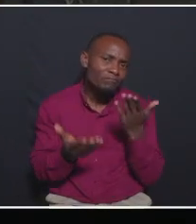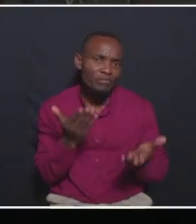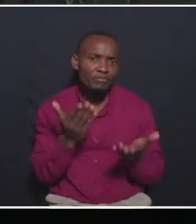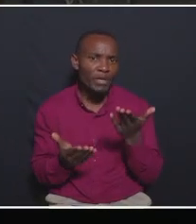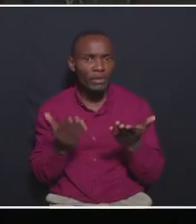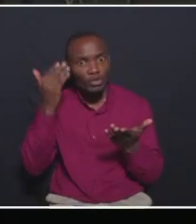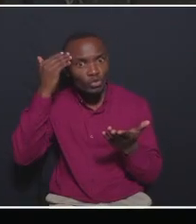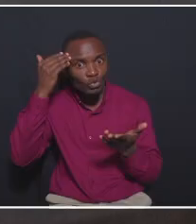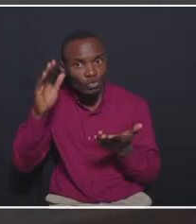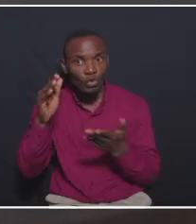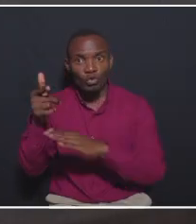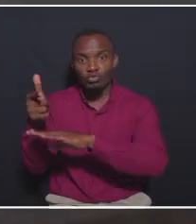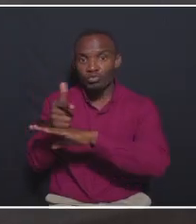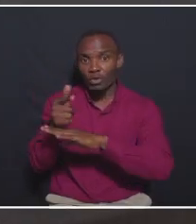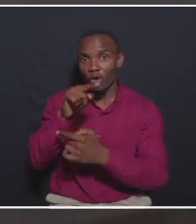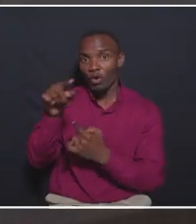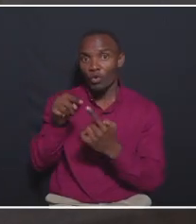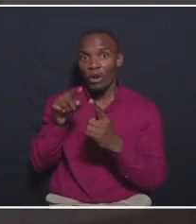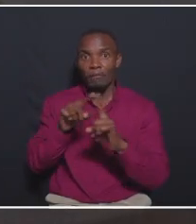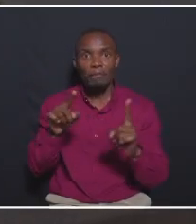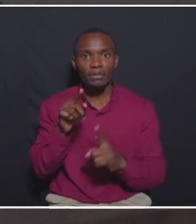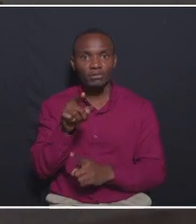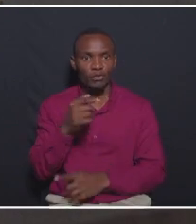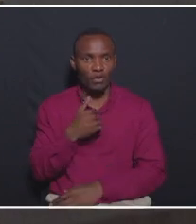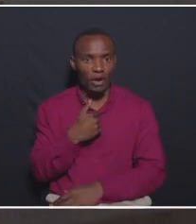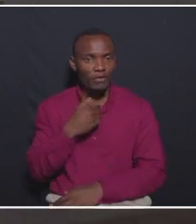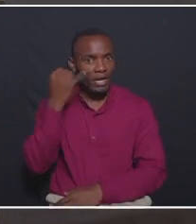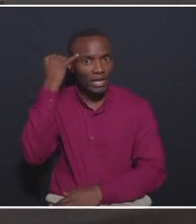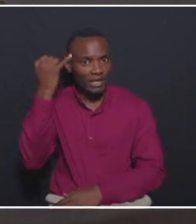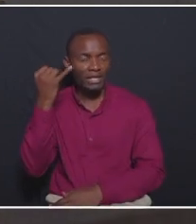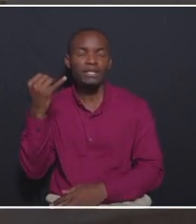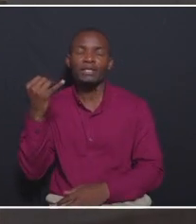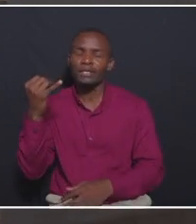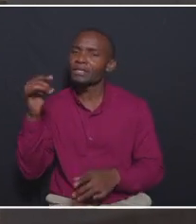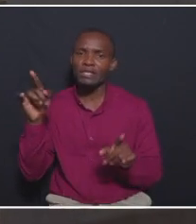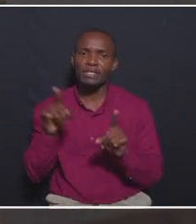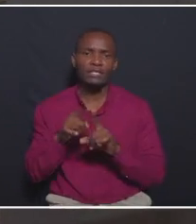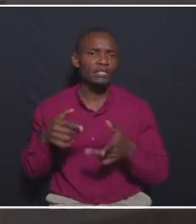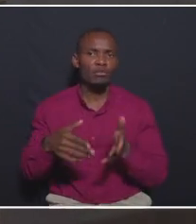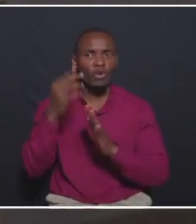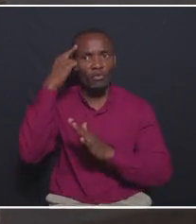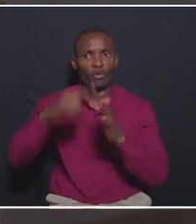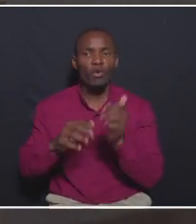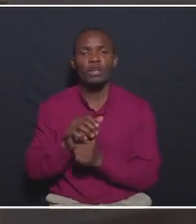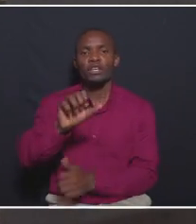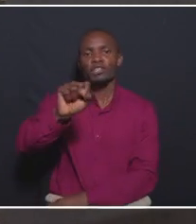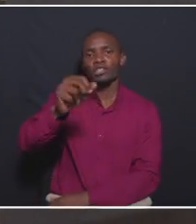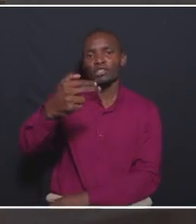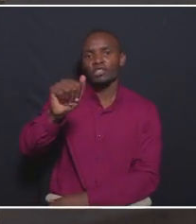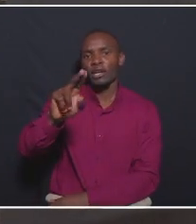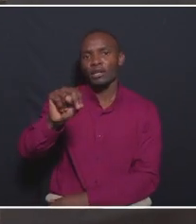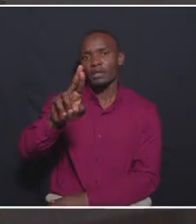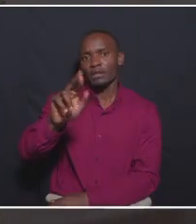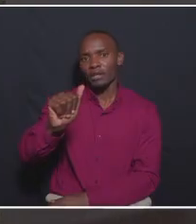even know when you'll shoot it, you just have an idea. So that's how it was for Chandra. She already had that